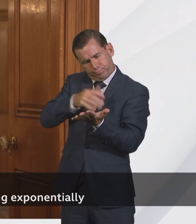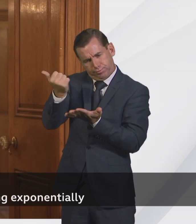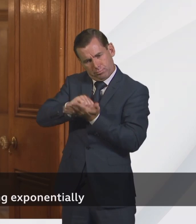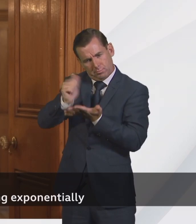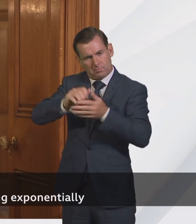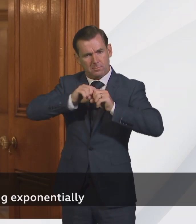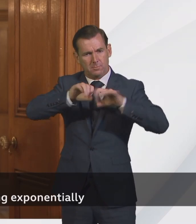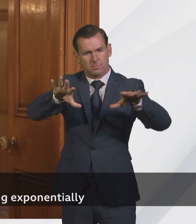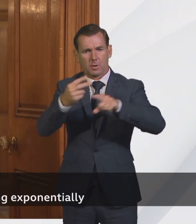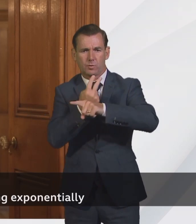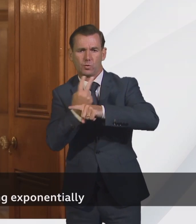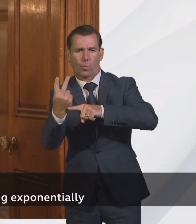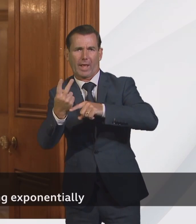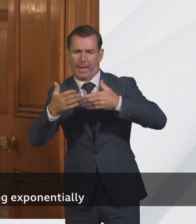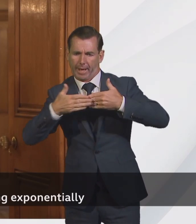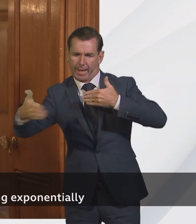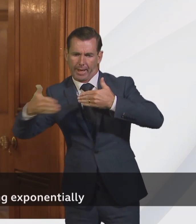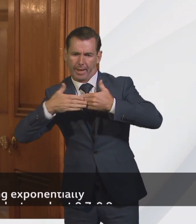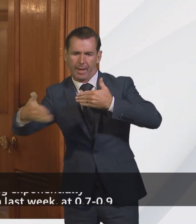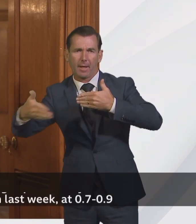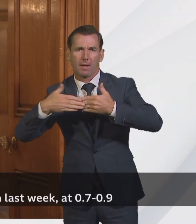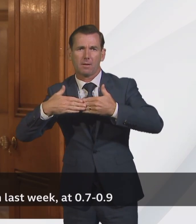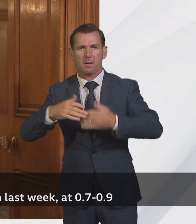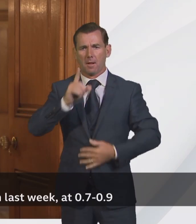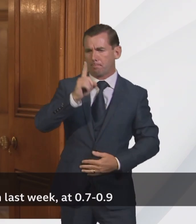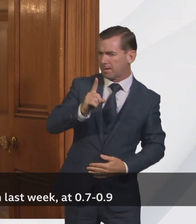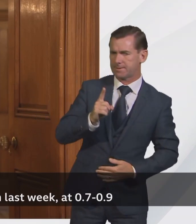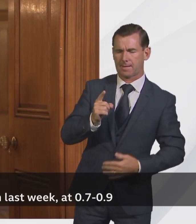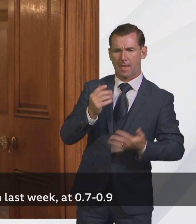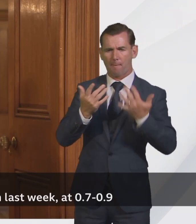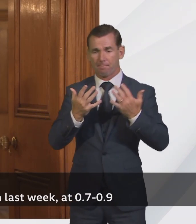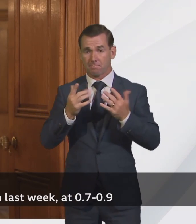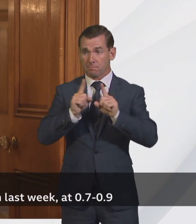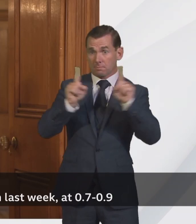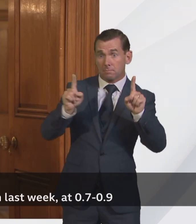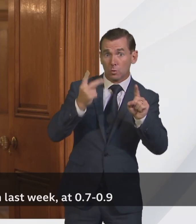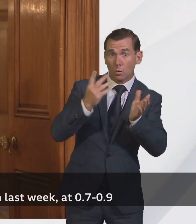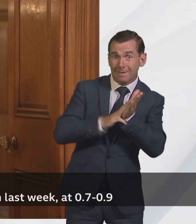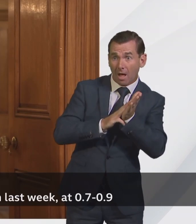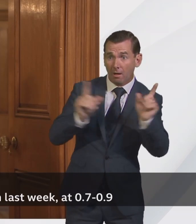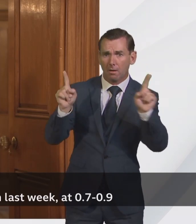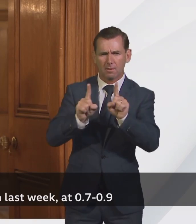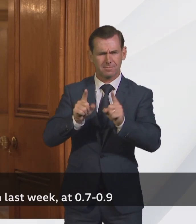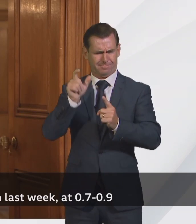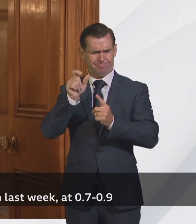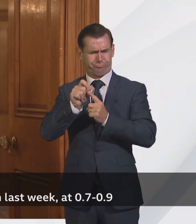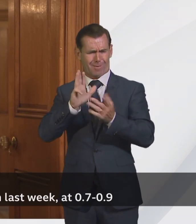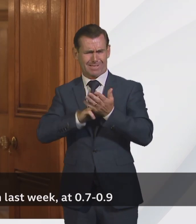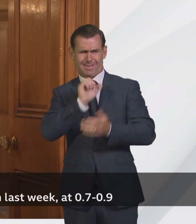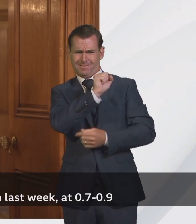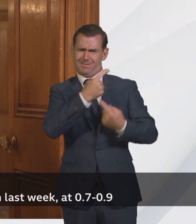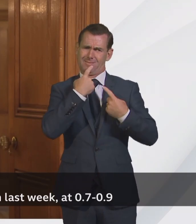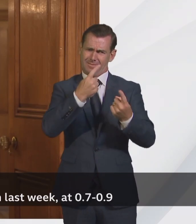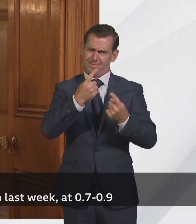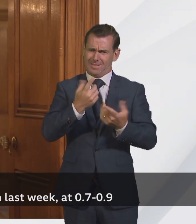next 2 weeks. But in terms of the review of distance, the Prime Minister has made it clear that this review is